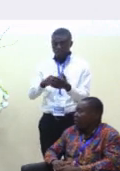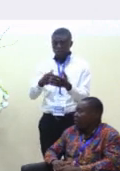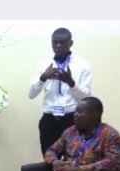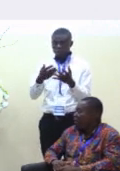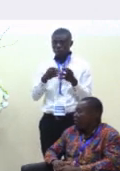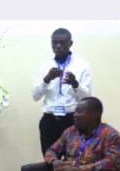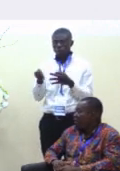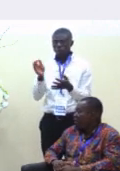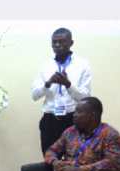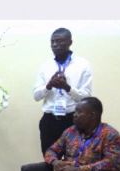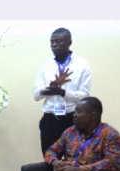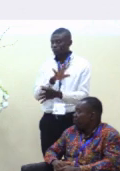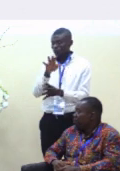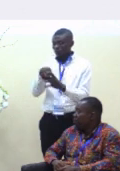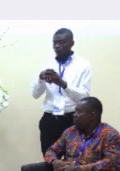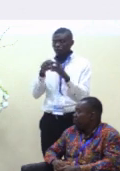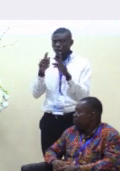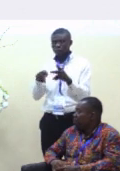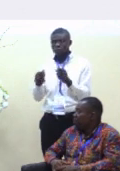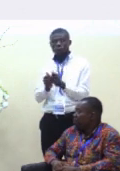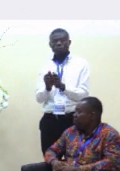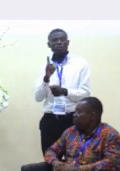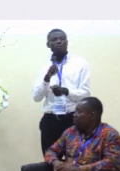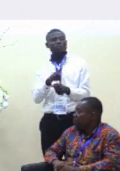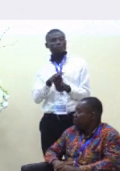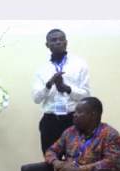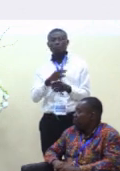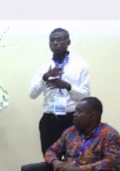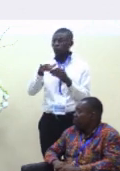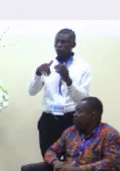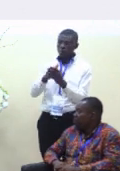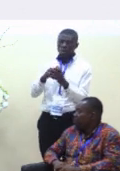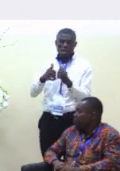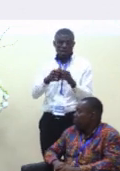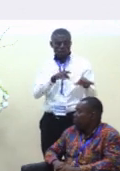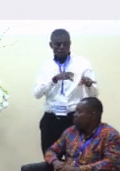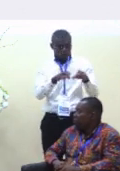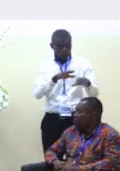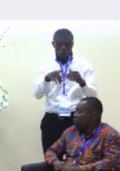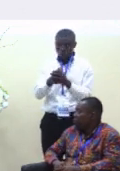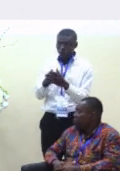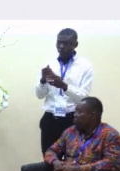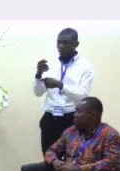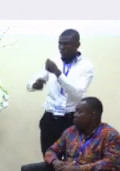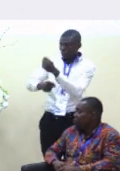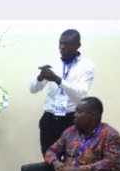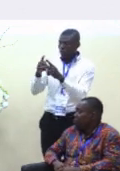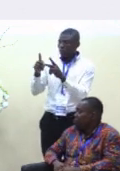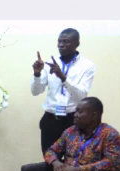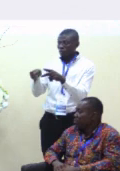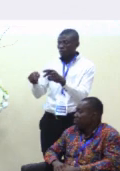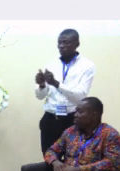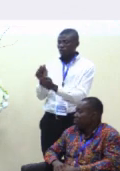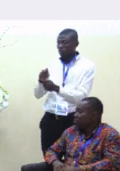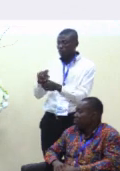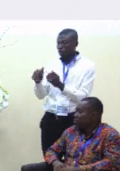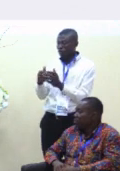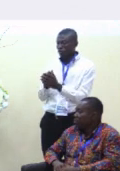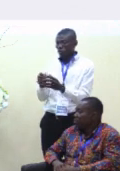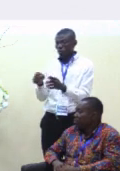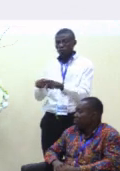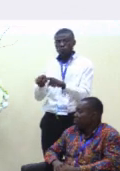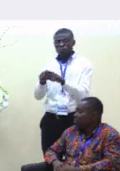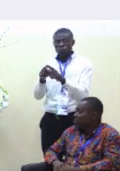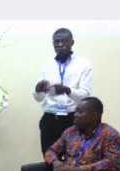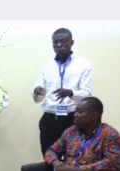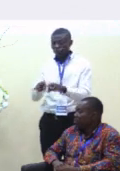that involvement of persons with disabilities, all forms of disabilities and those with mental health conditions, is also key.